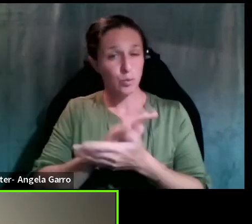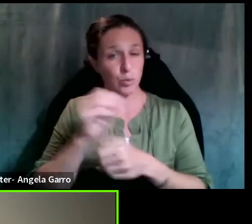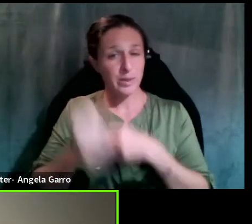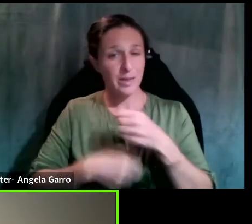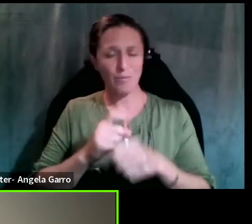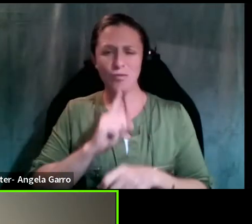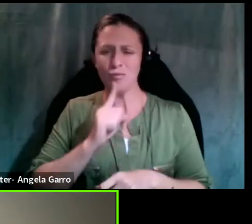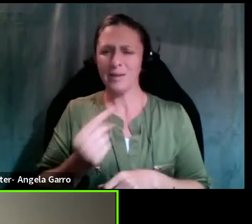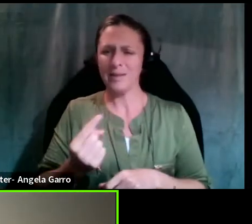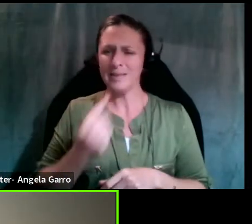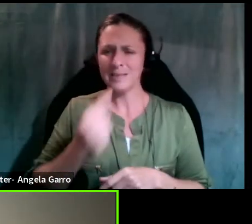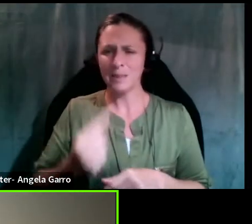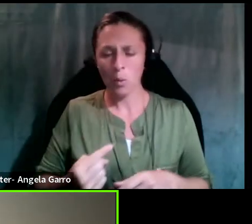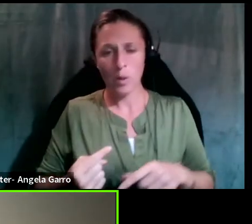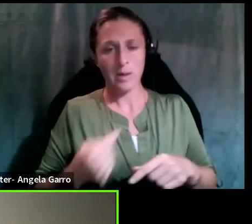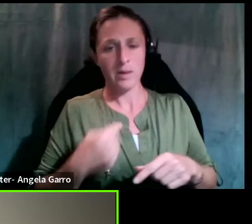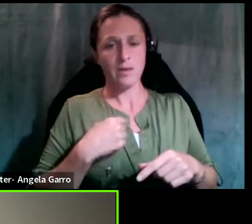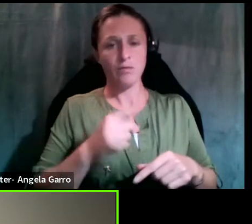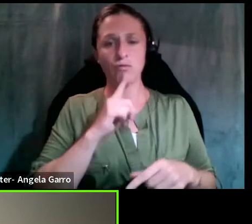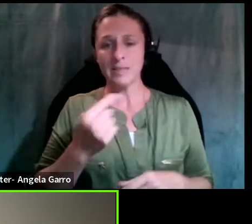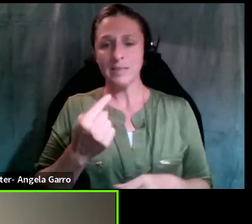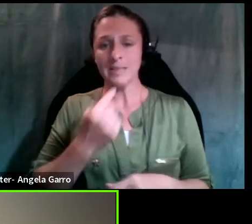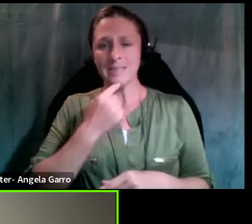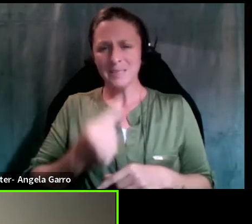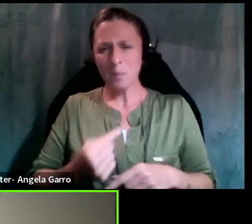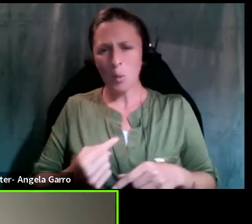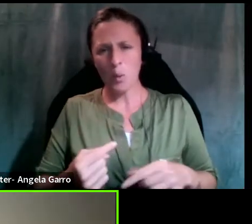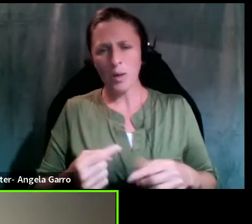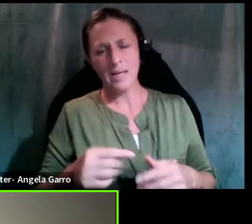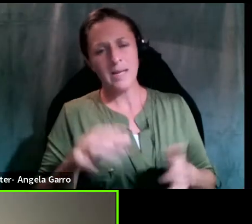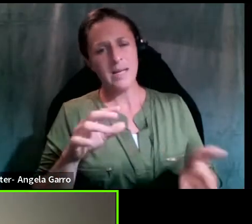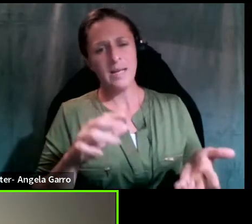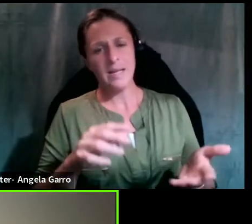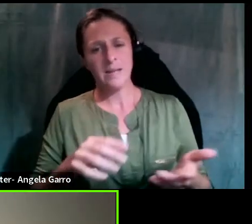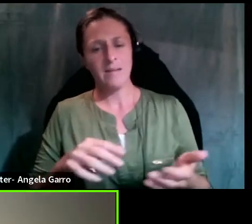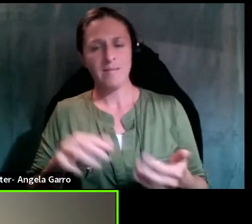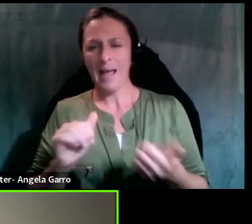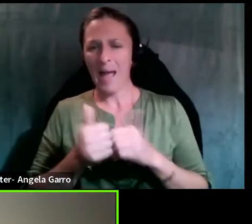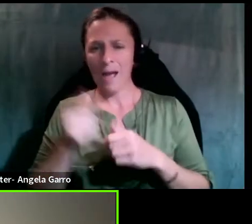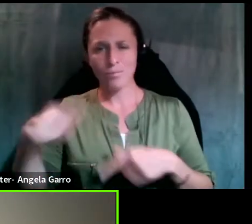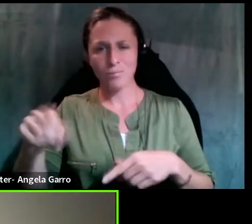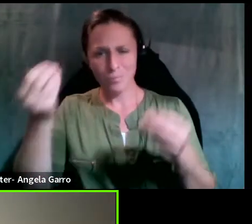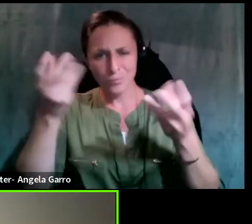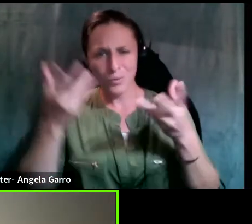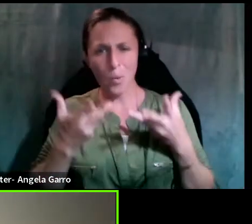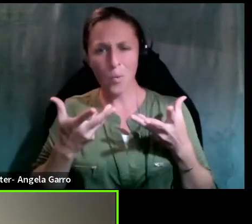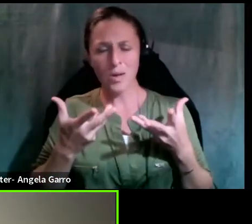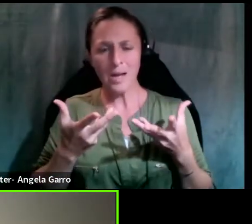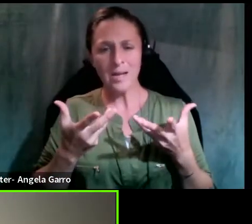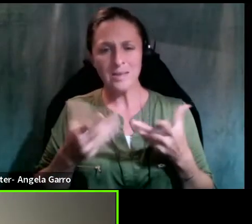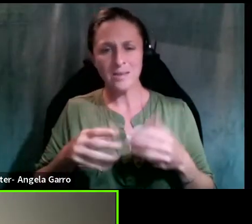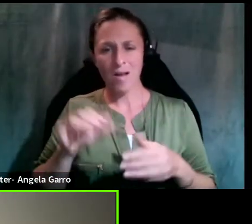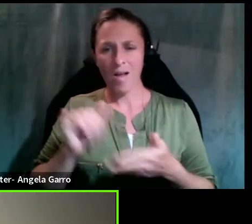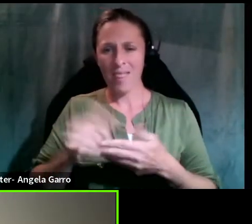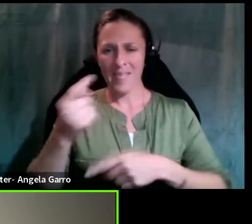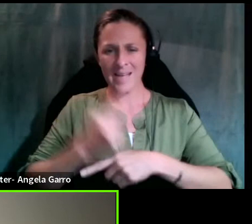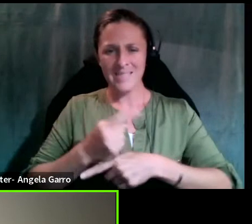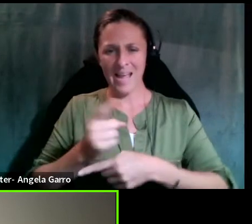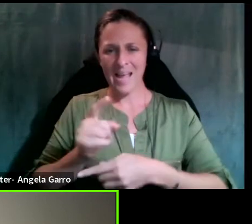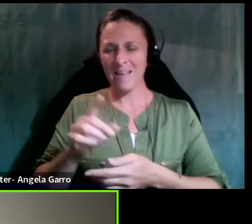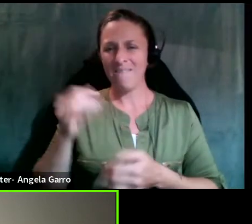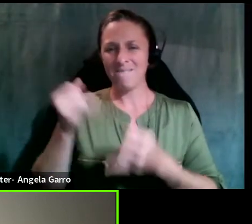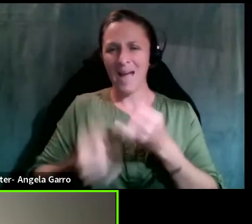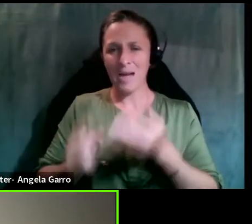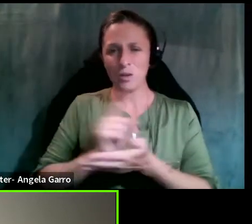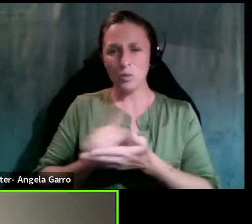disappointed by this. I'm disappointed with the way that it was told to us on the day of finals week at like